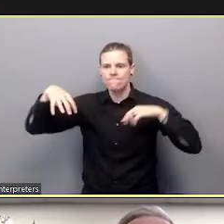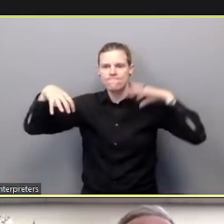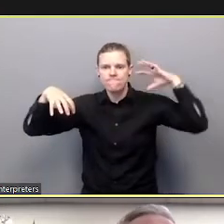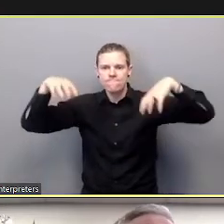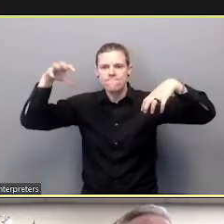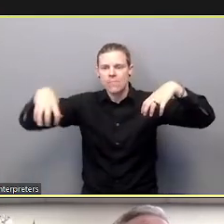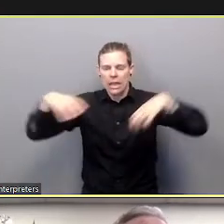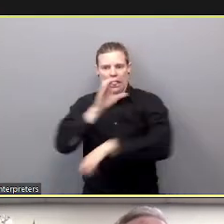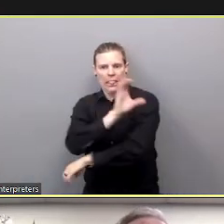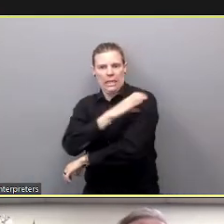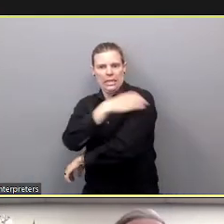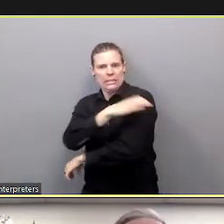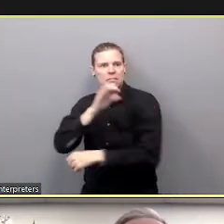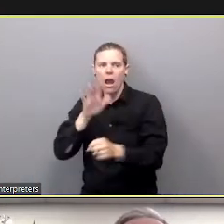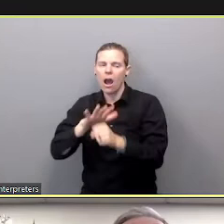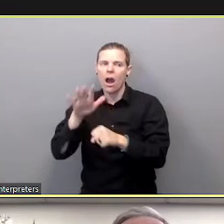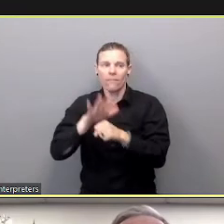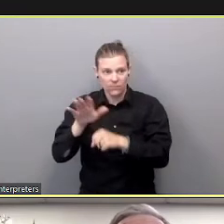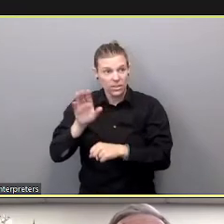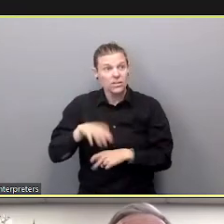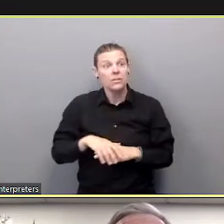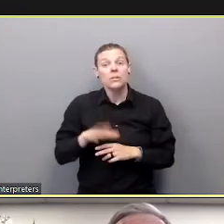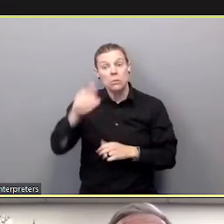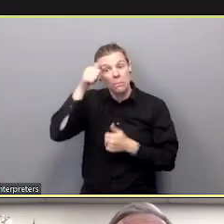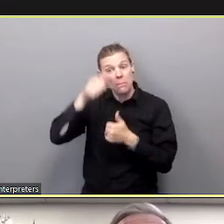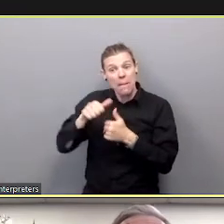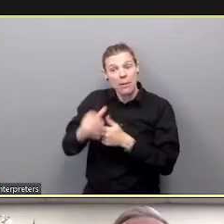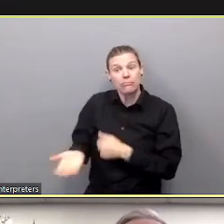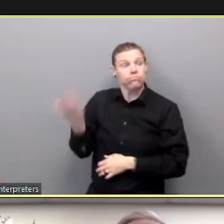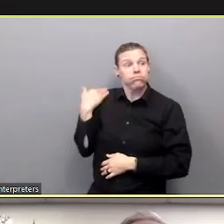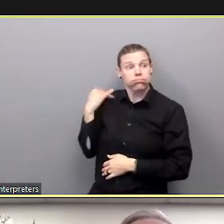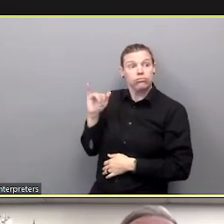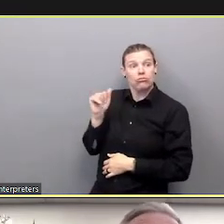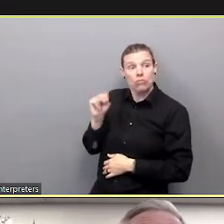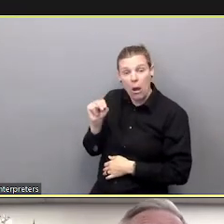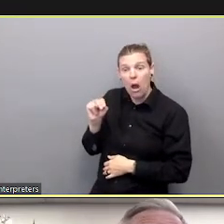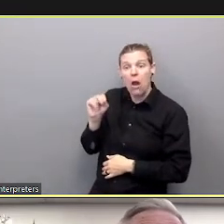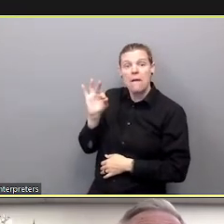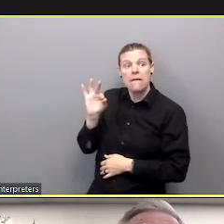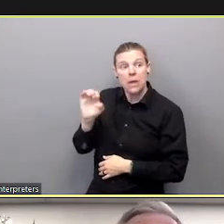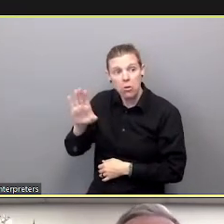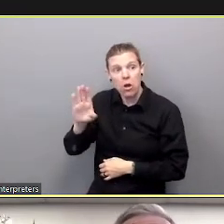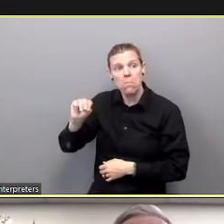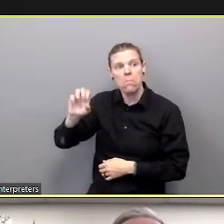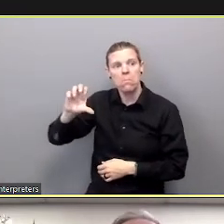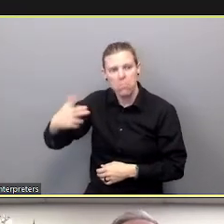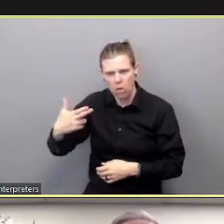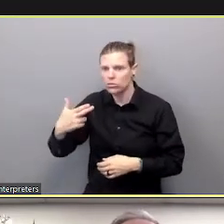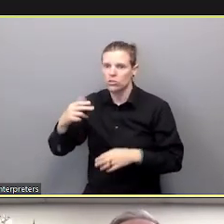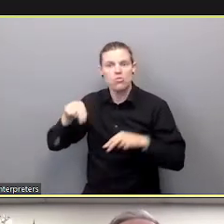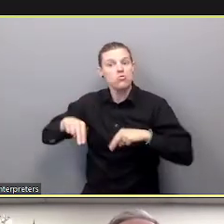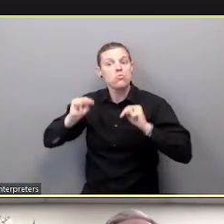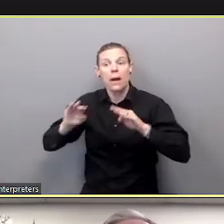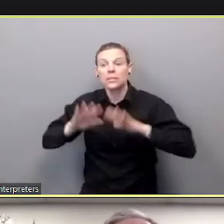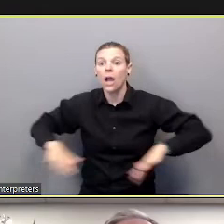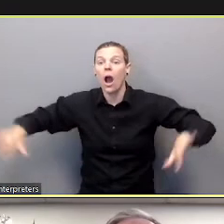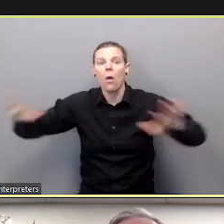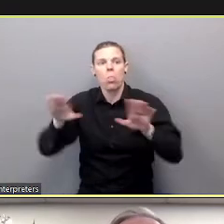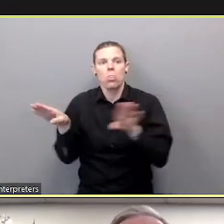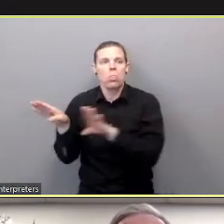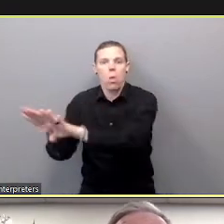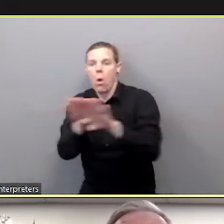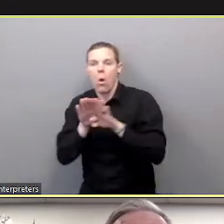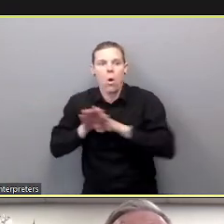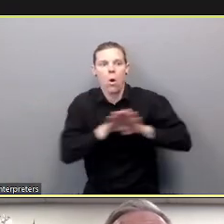great deal of New Mexico was closed for business. Now all of New Mexico is open for business. And so those